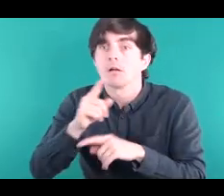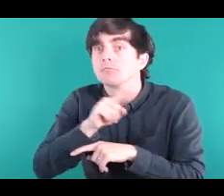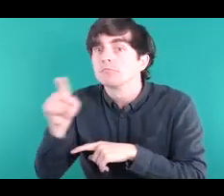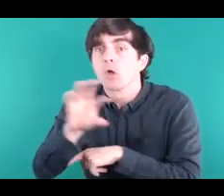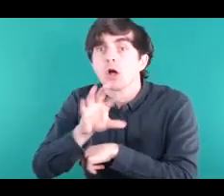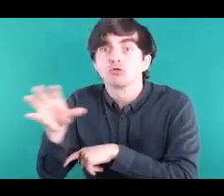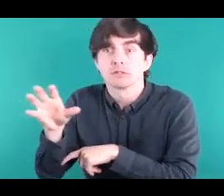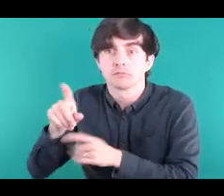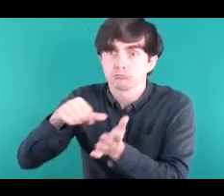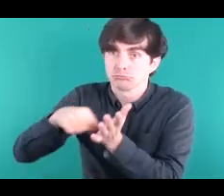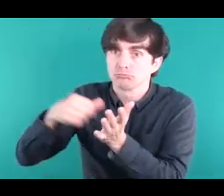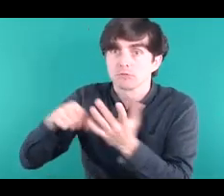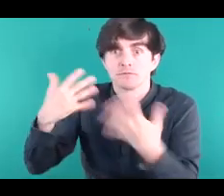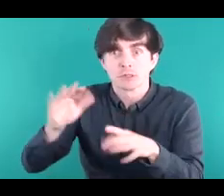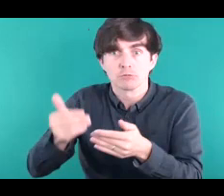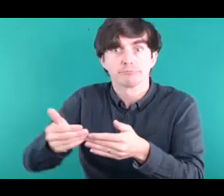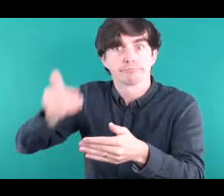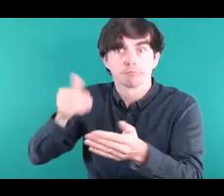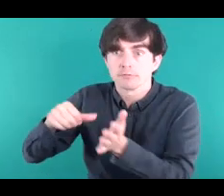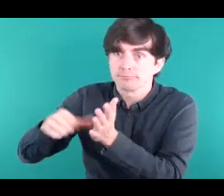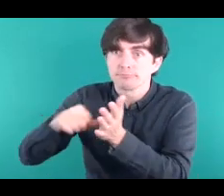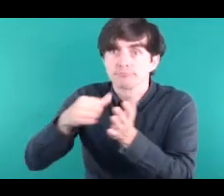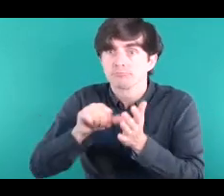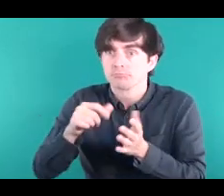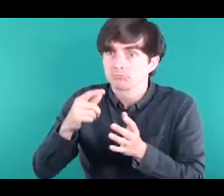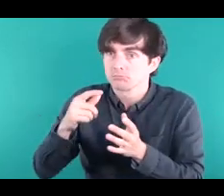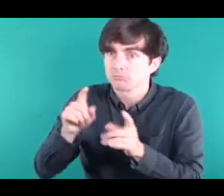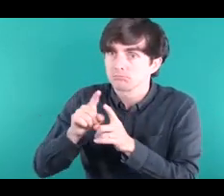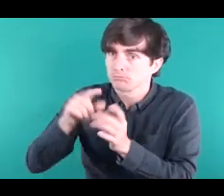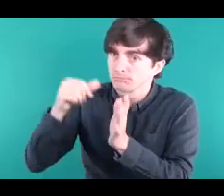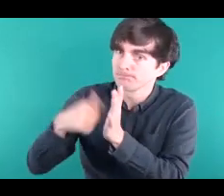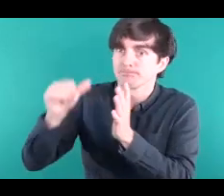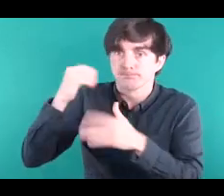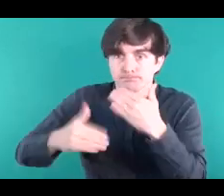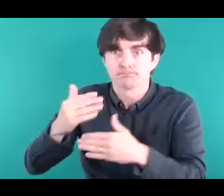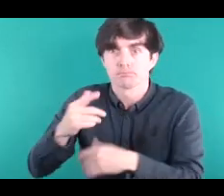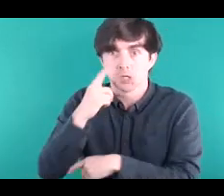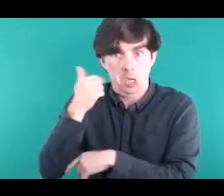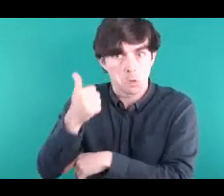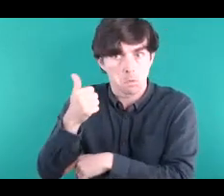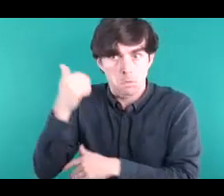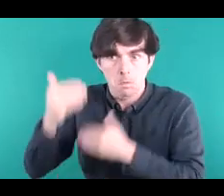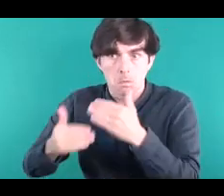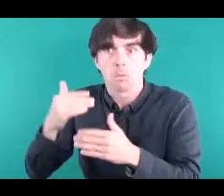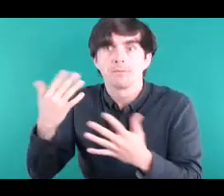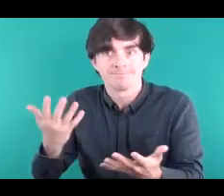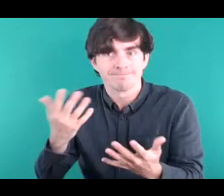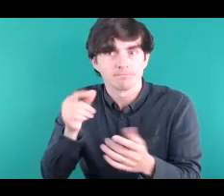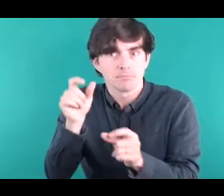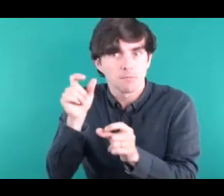next payment is supposed to come and it has already been paid. So that's one of the concern. Many countries have